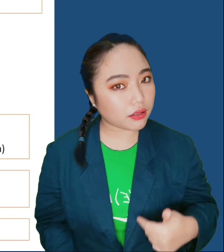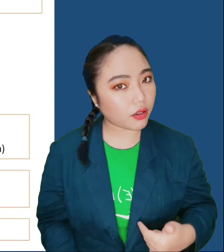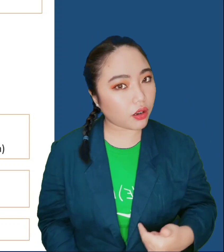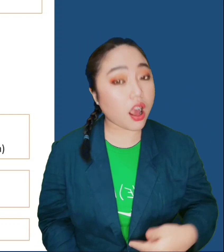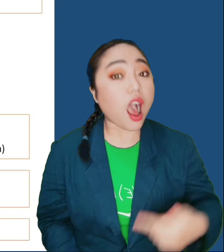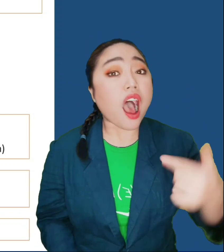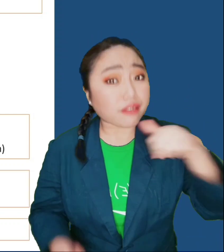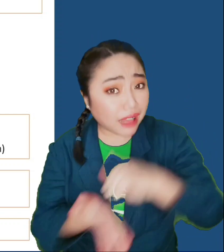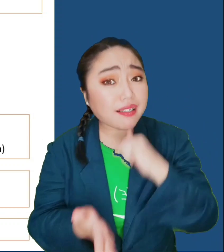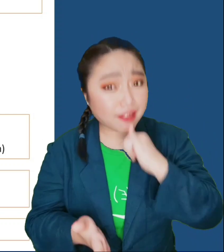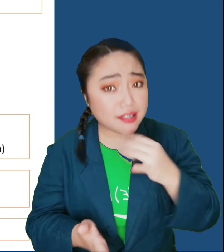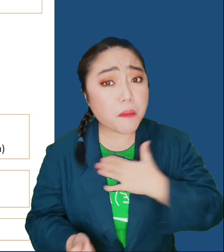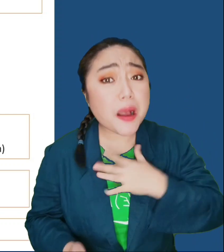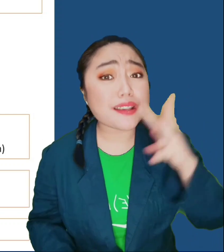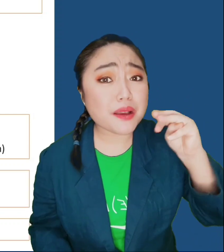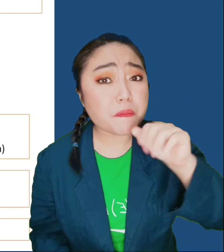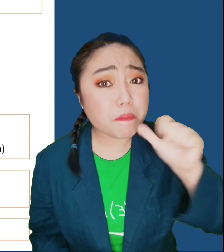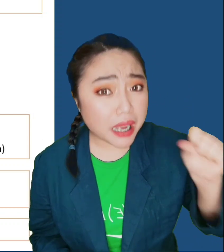kg.